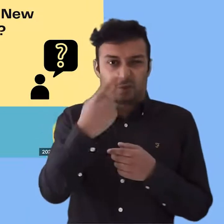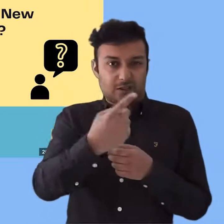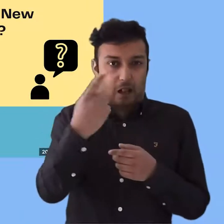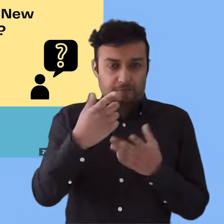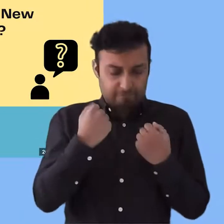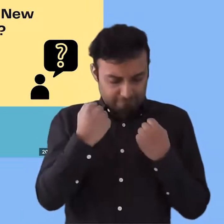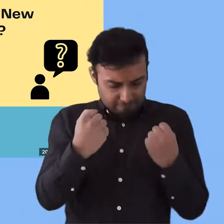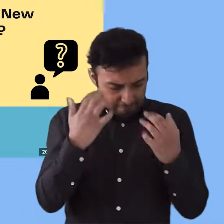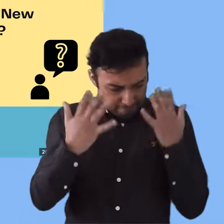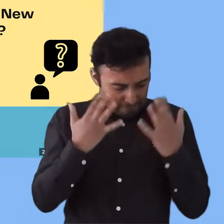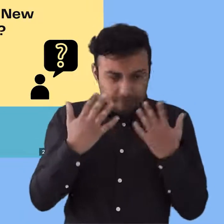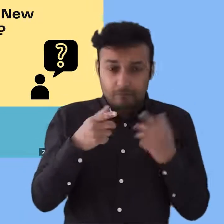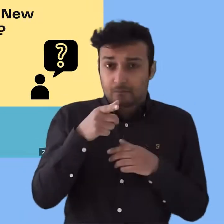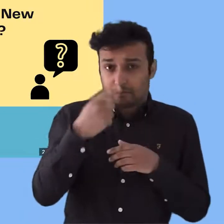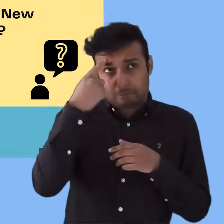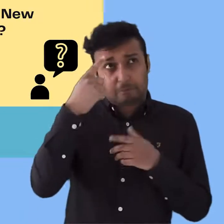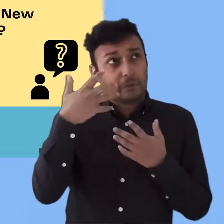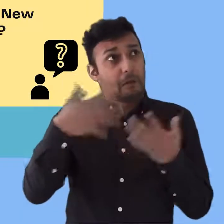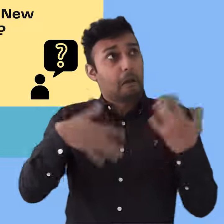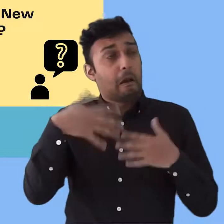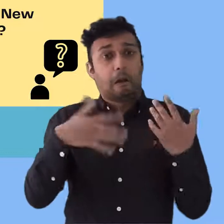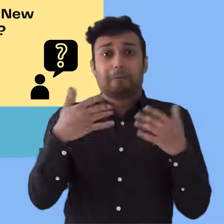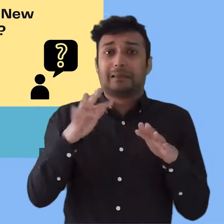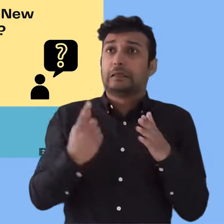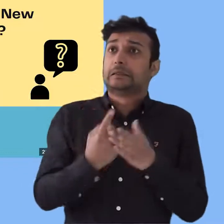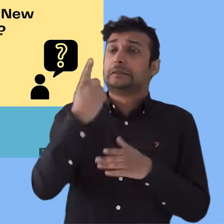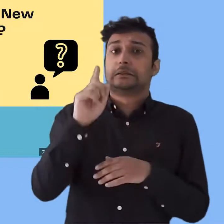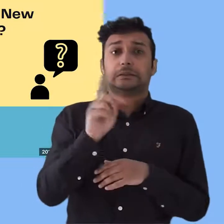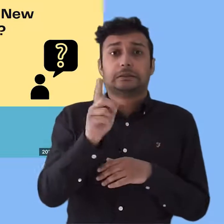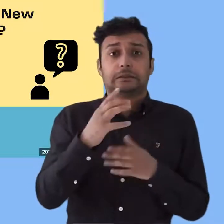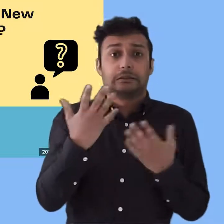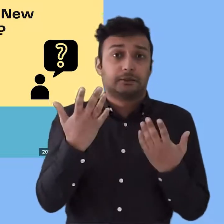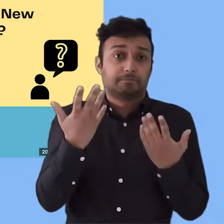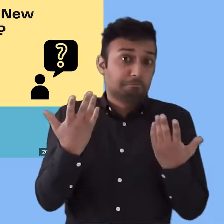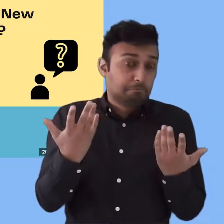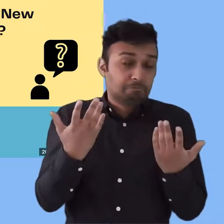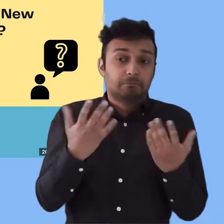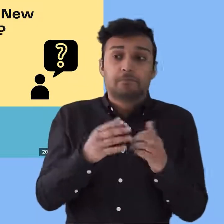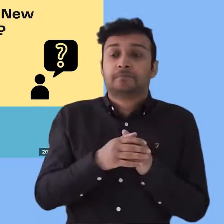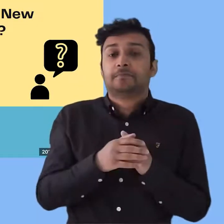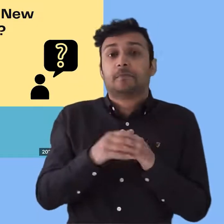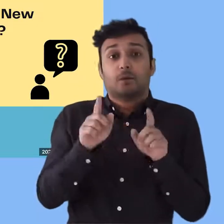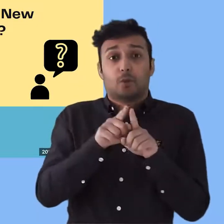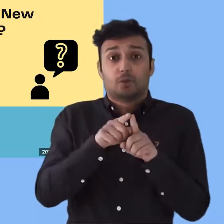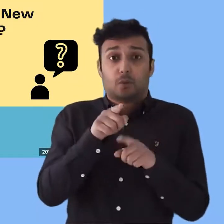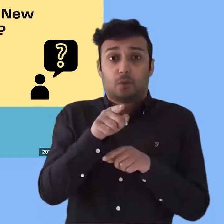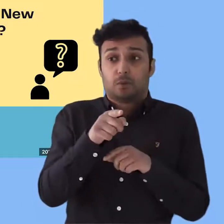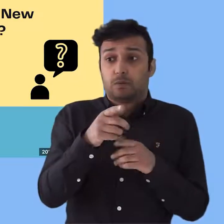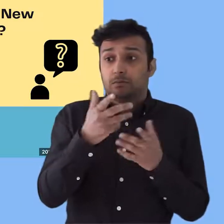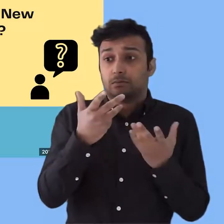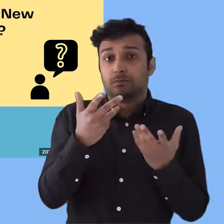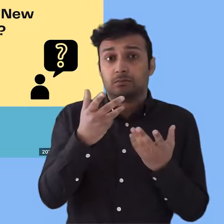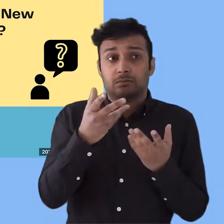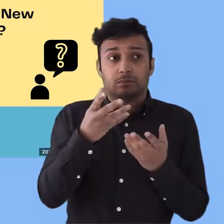And the fact especially that these experiences, one of them was by someone shared with me